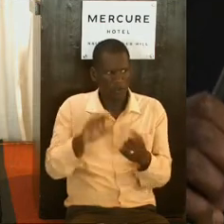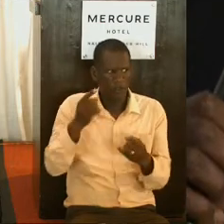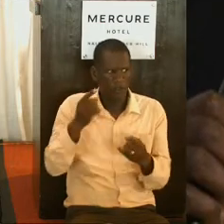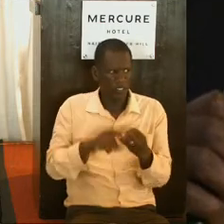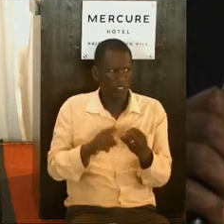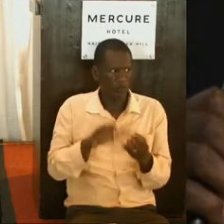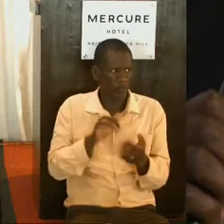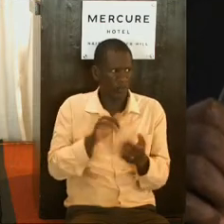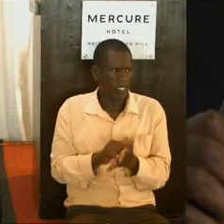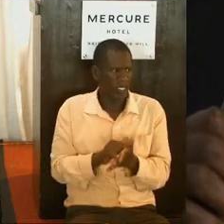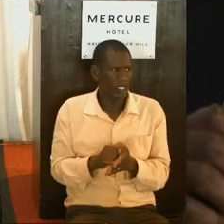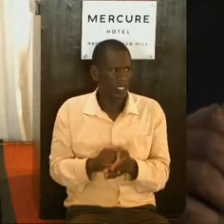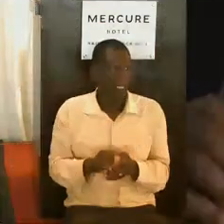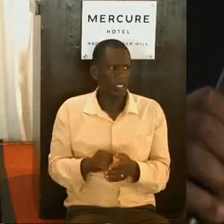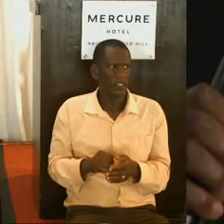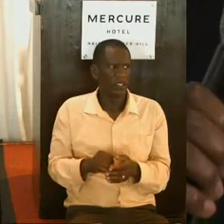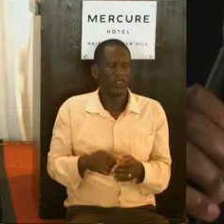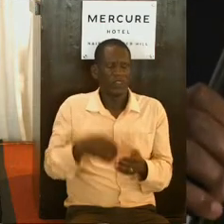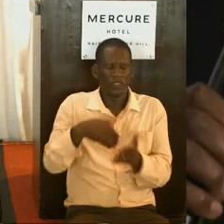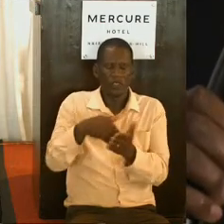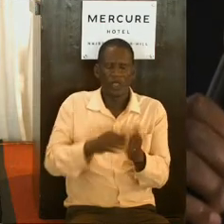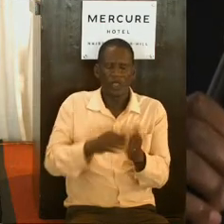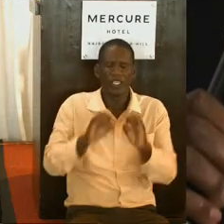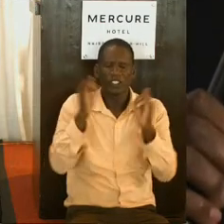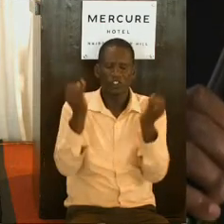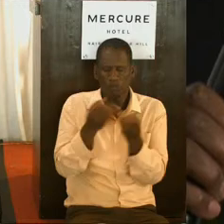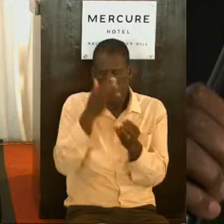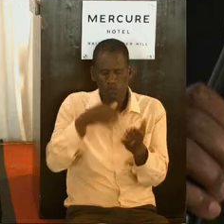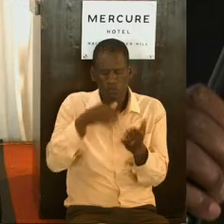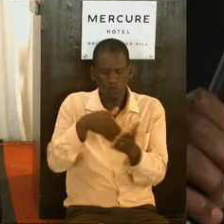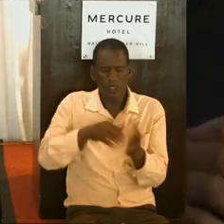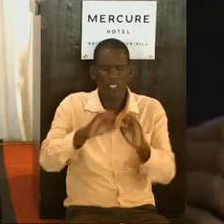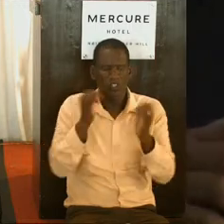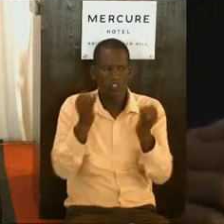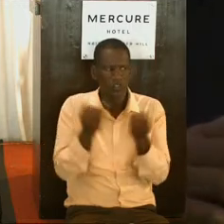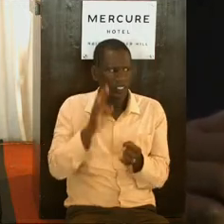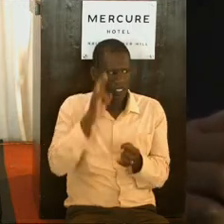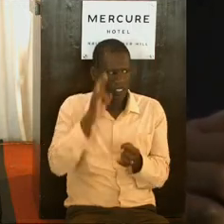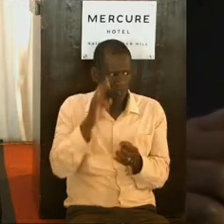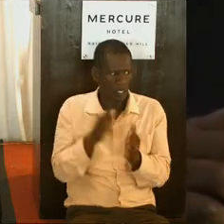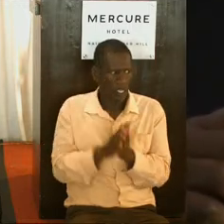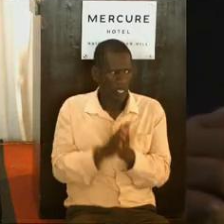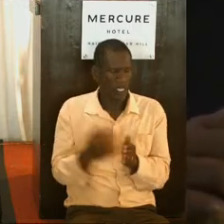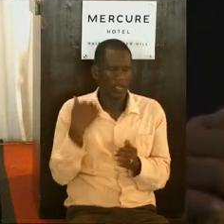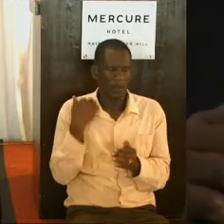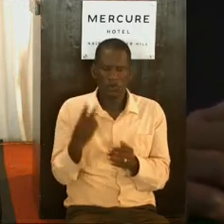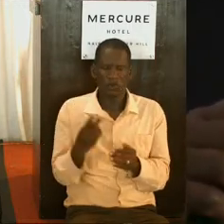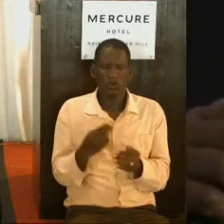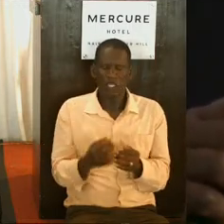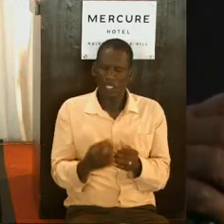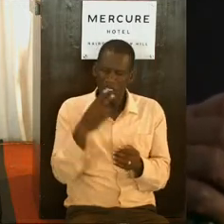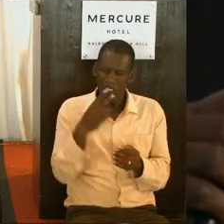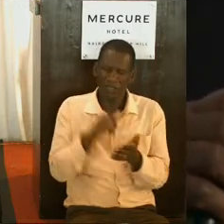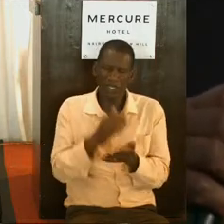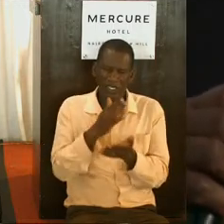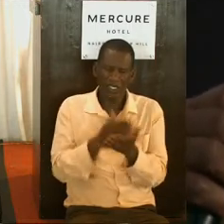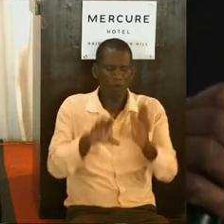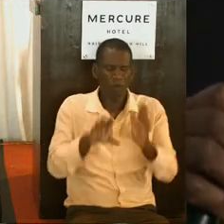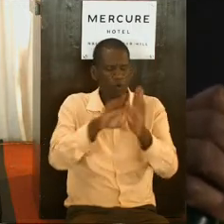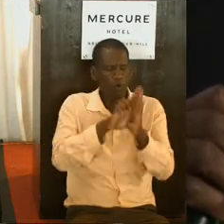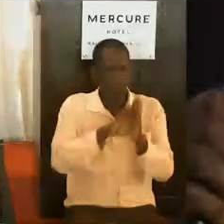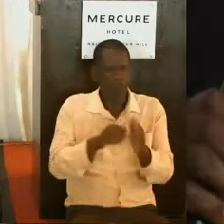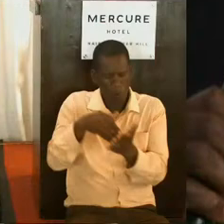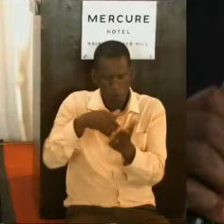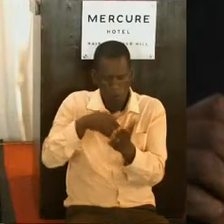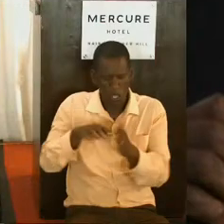was that uh the perceived weak institutions as the reason number two they perceived that some laws were